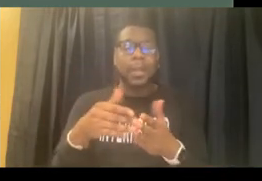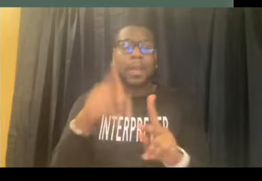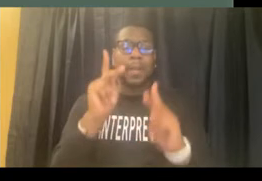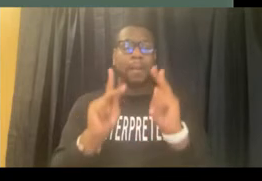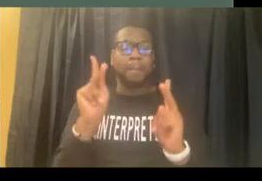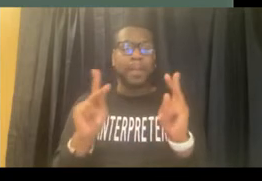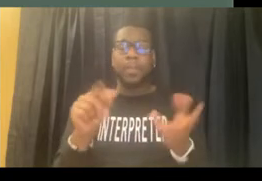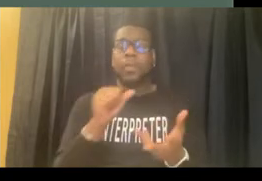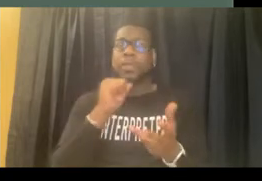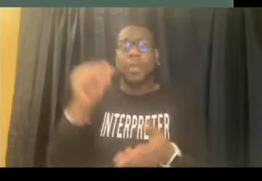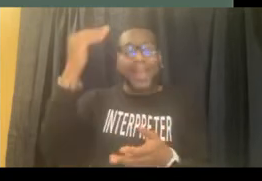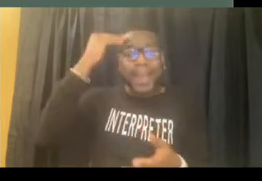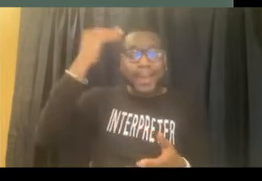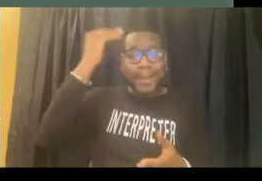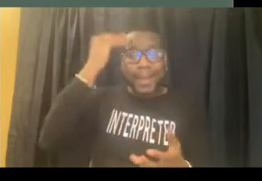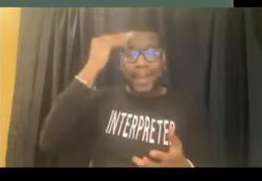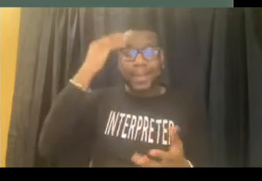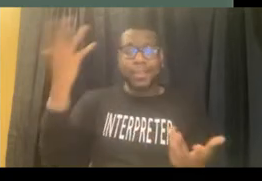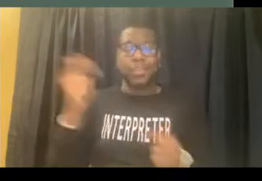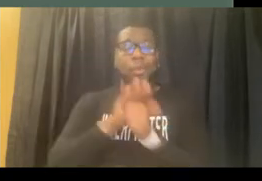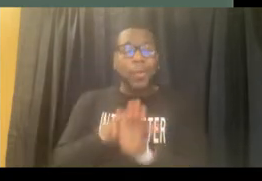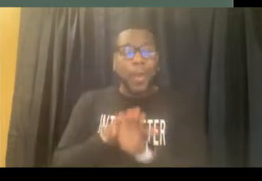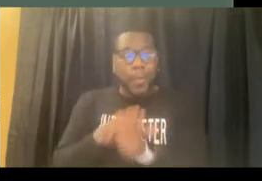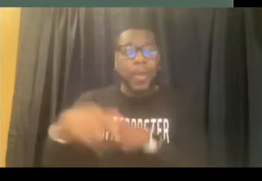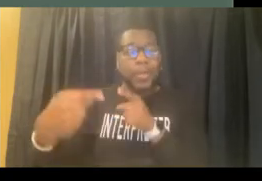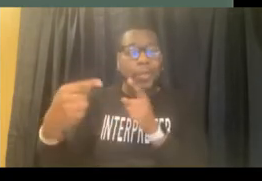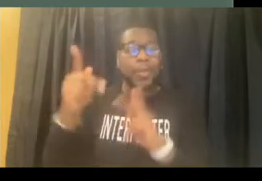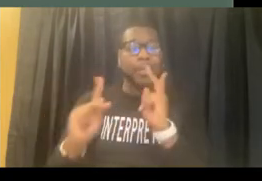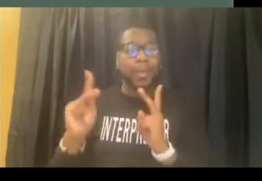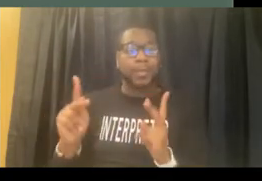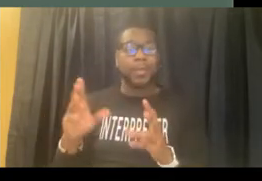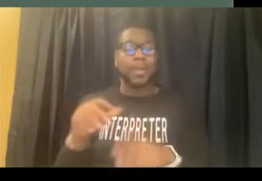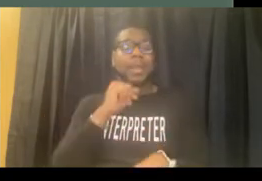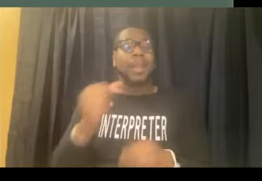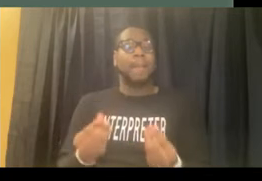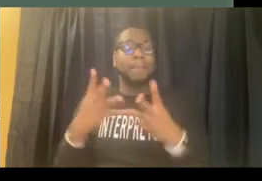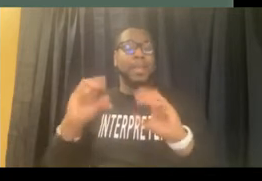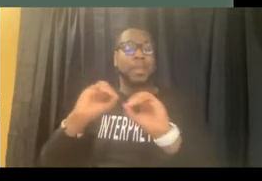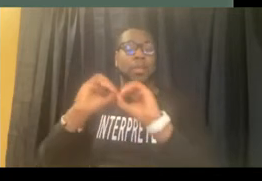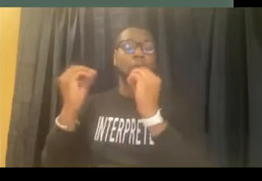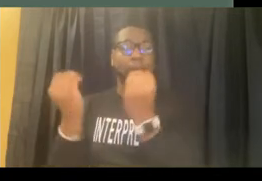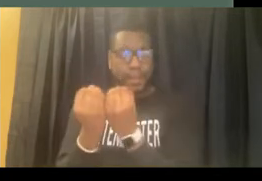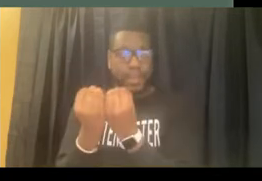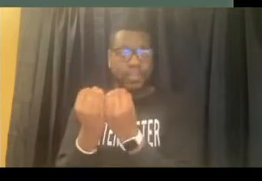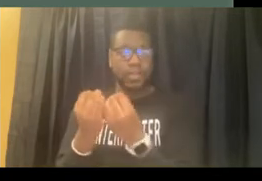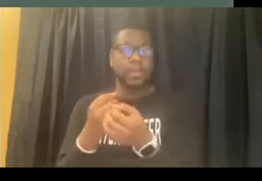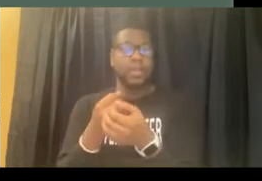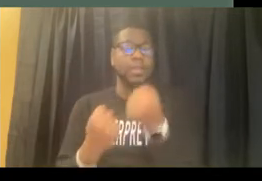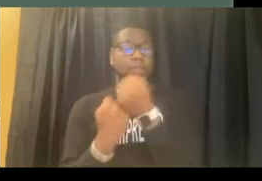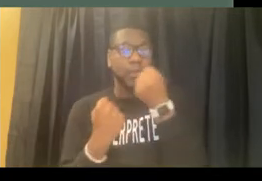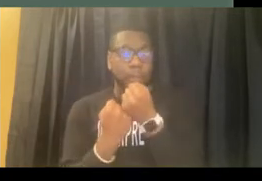women and girls, and the organizations that are out there to support them will predominantly receive less funding than white